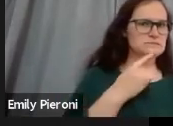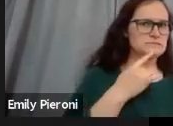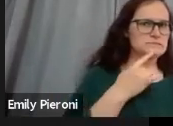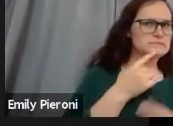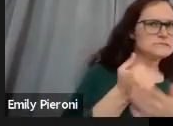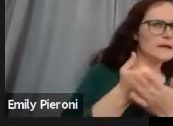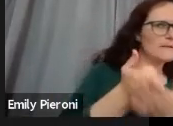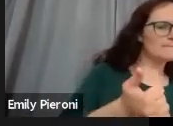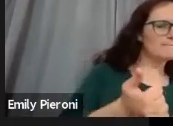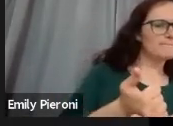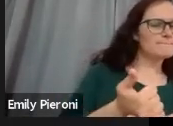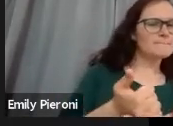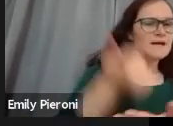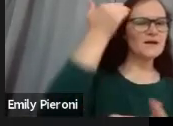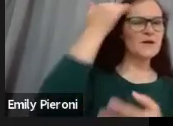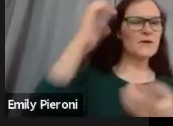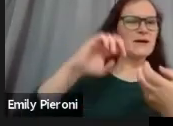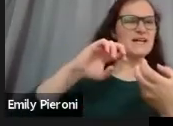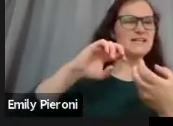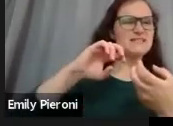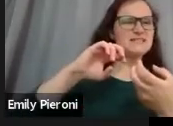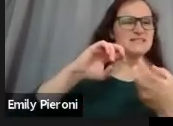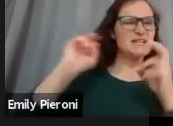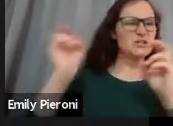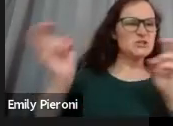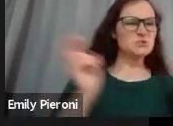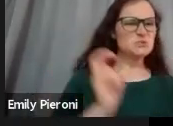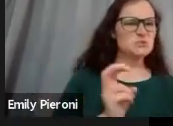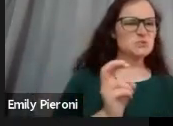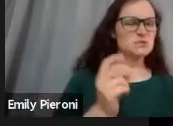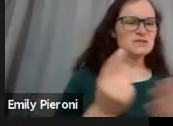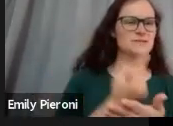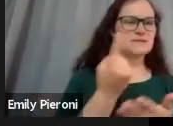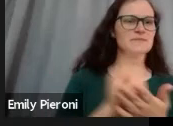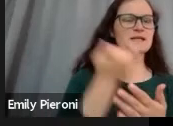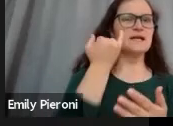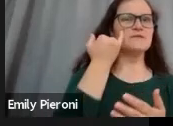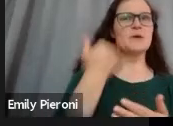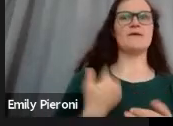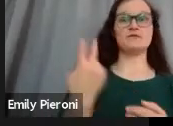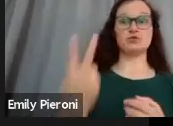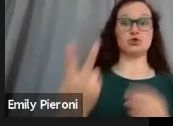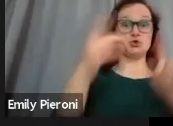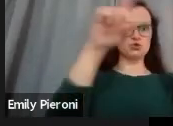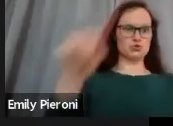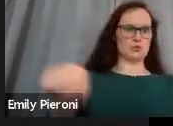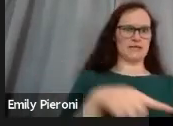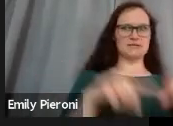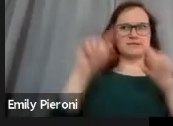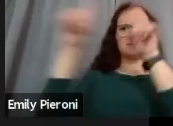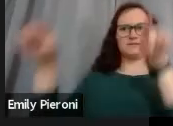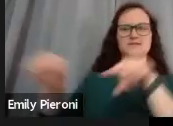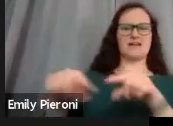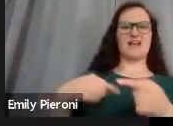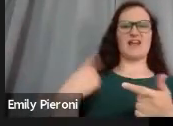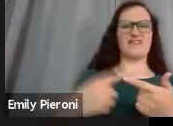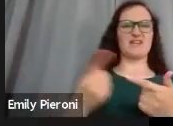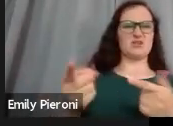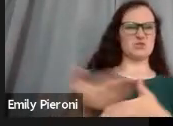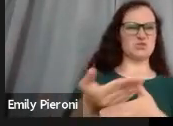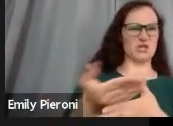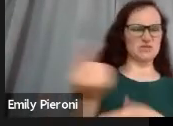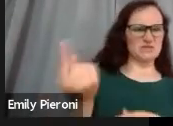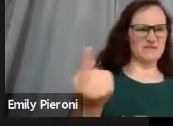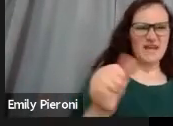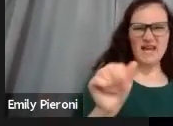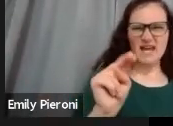I know this is an issue sometimes if you're using dual display to share something. I don't know, Andrew, is there